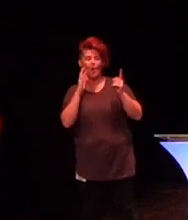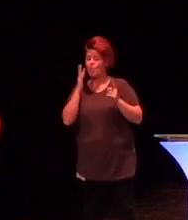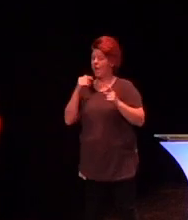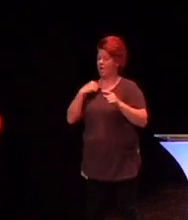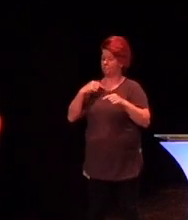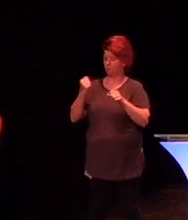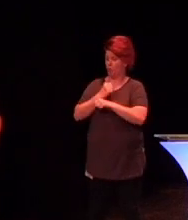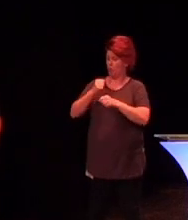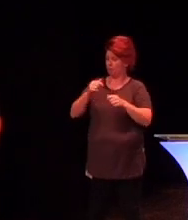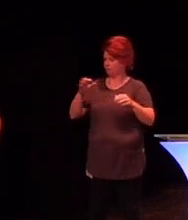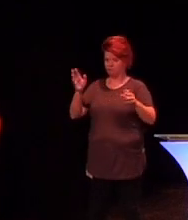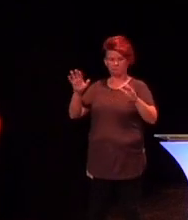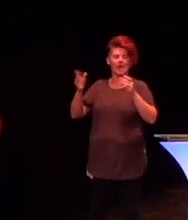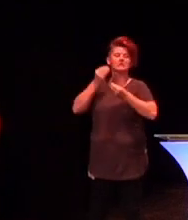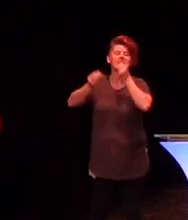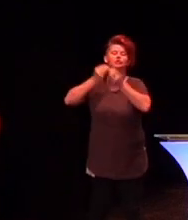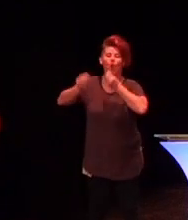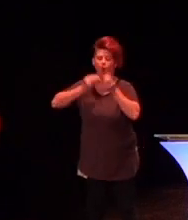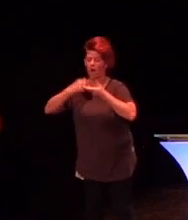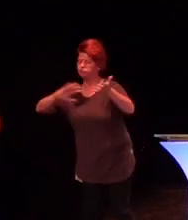to be honest.